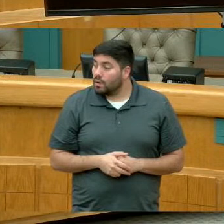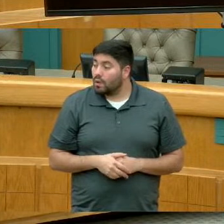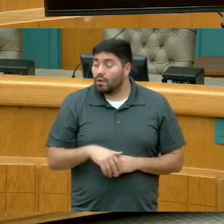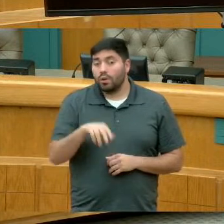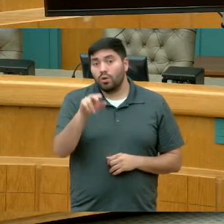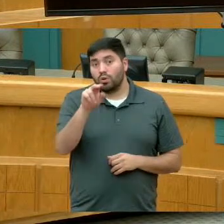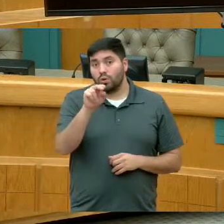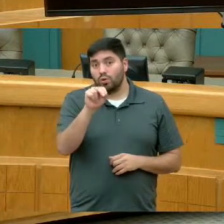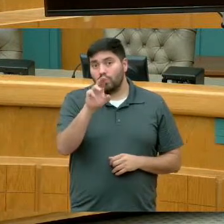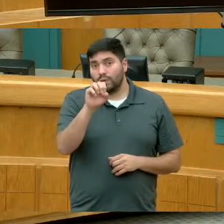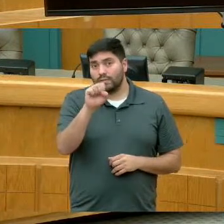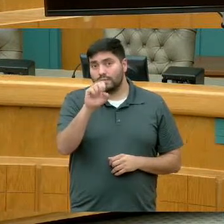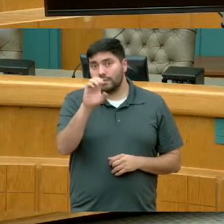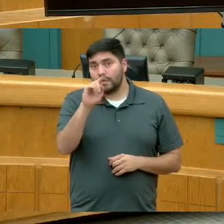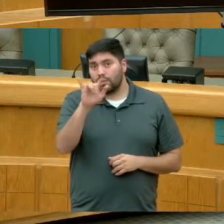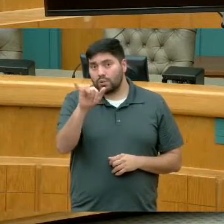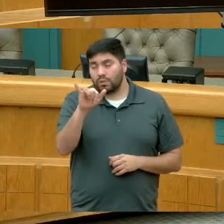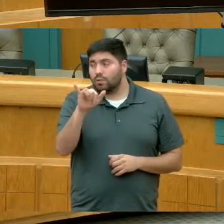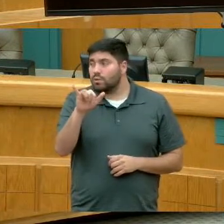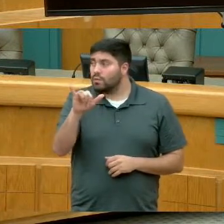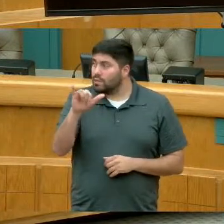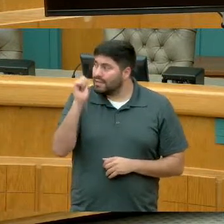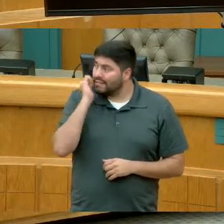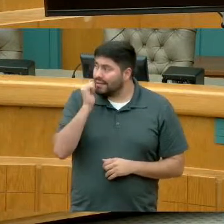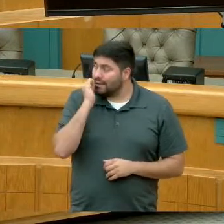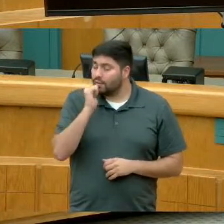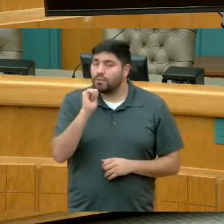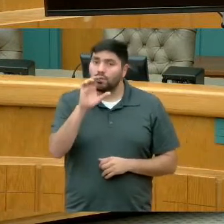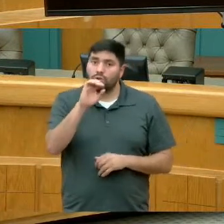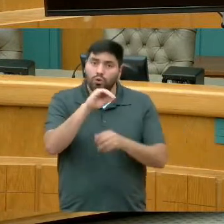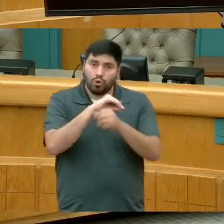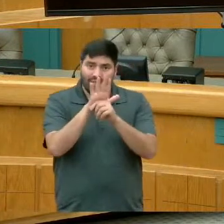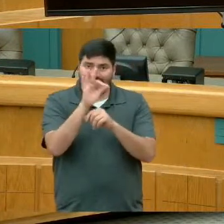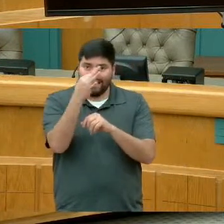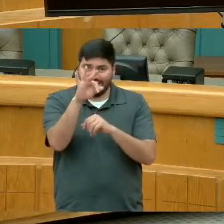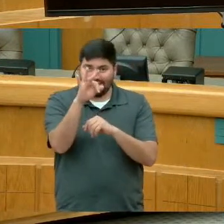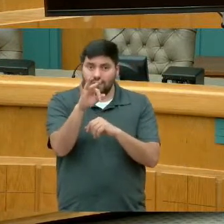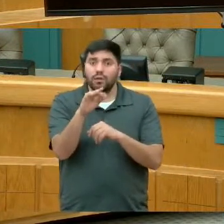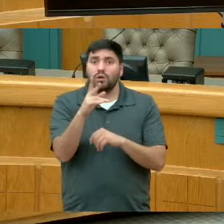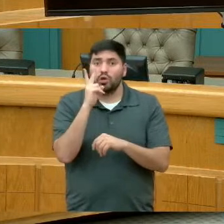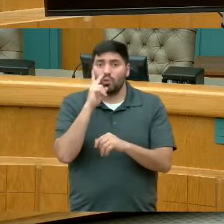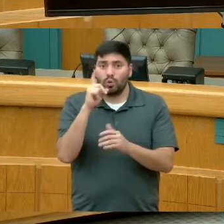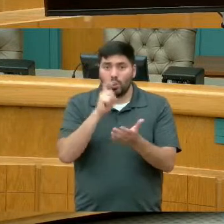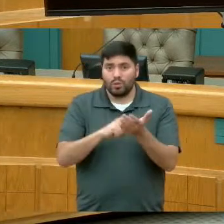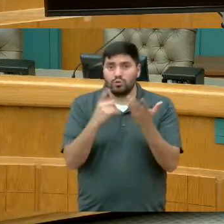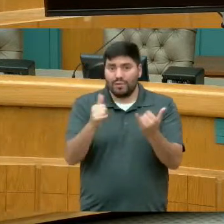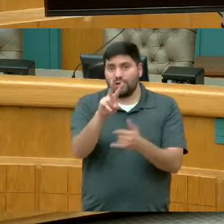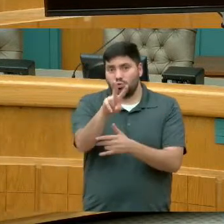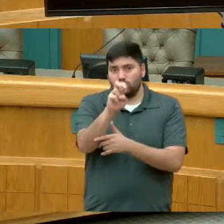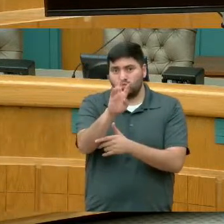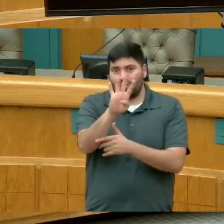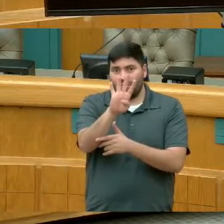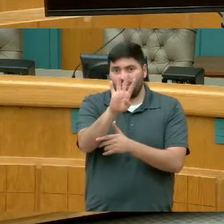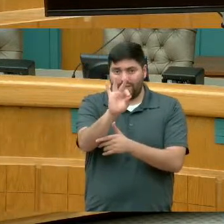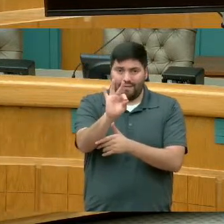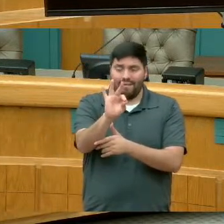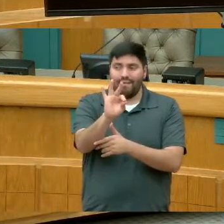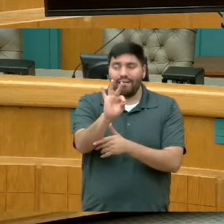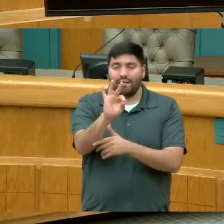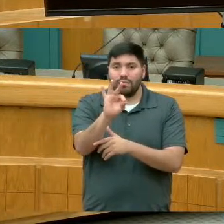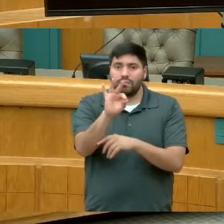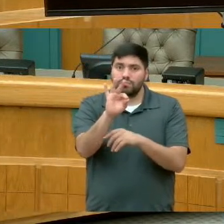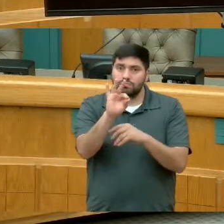So the Nueces County, the daily COVID-19 cases. So today you're going to see 249 cases that